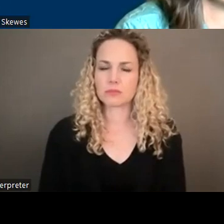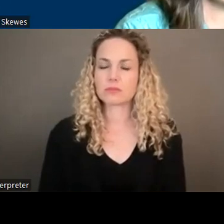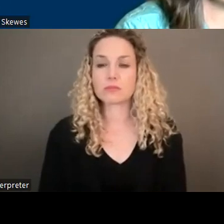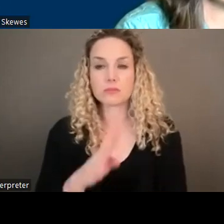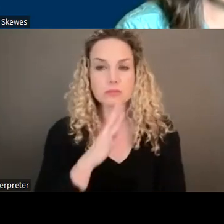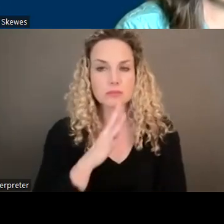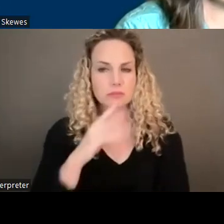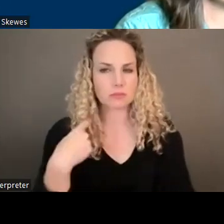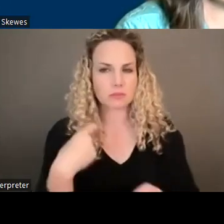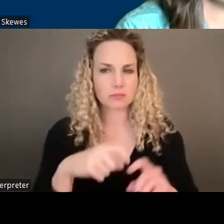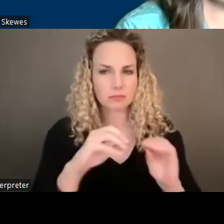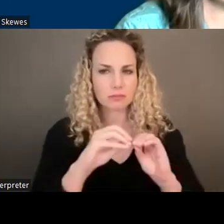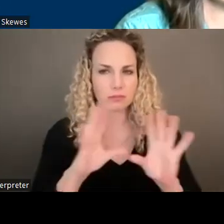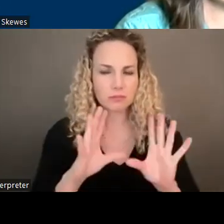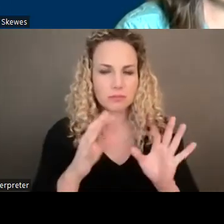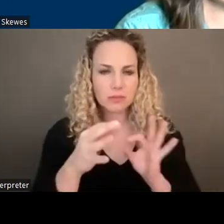licencia. No,